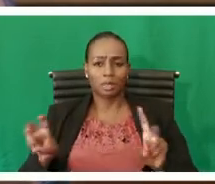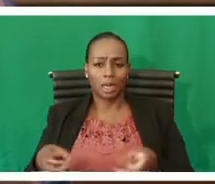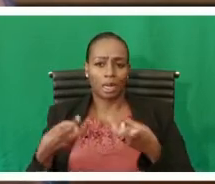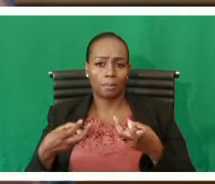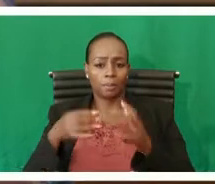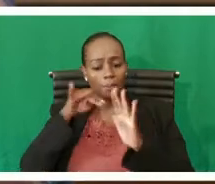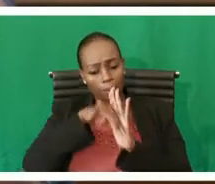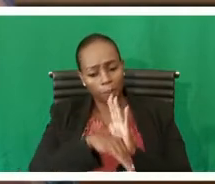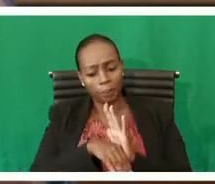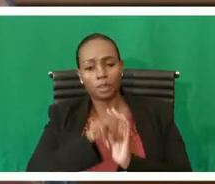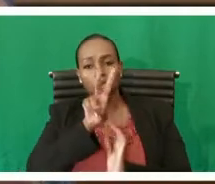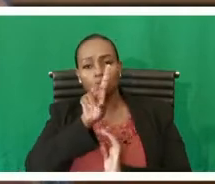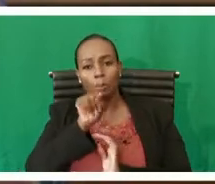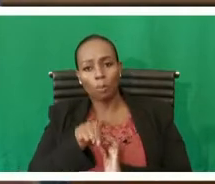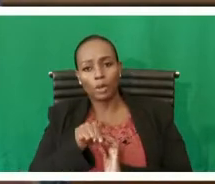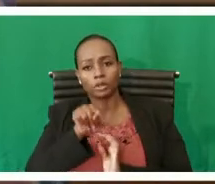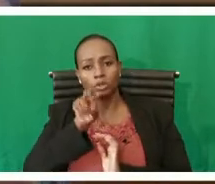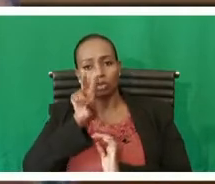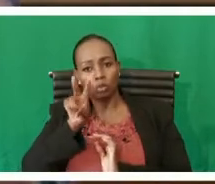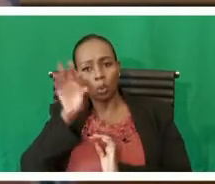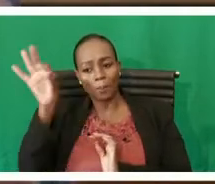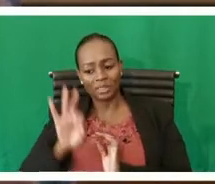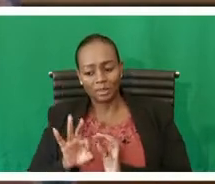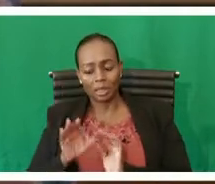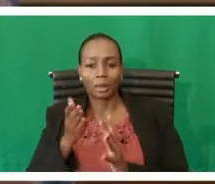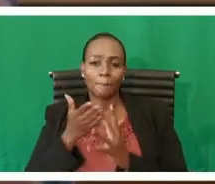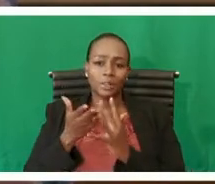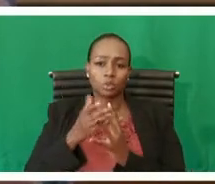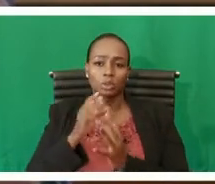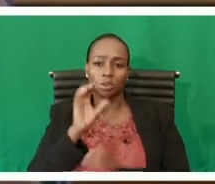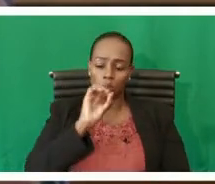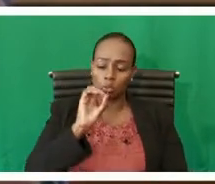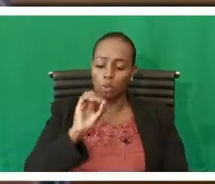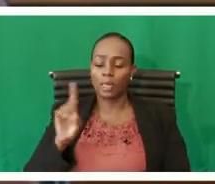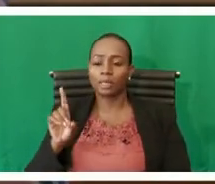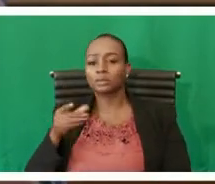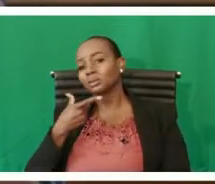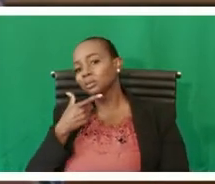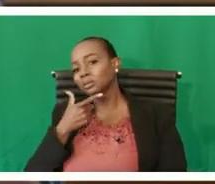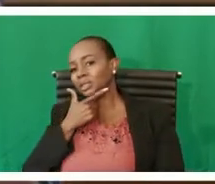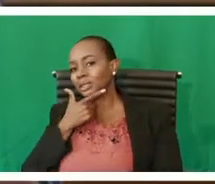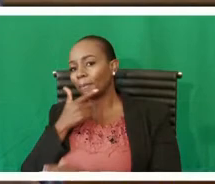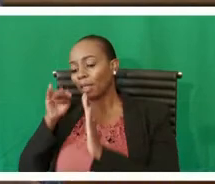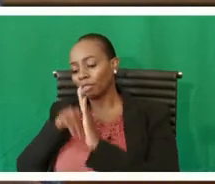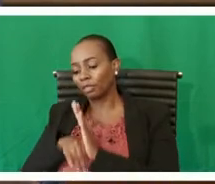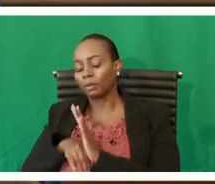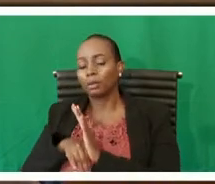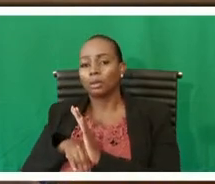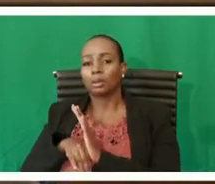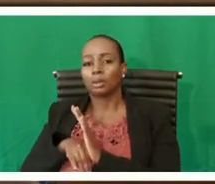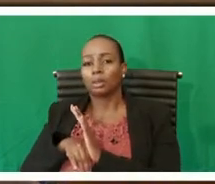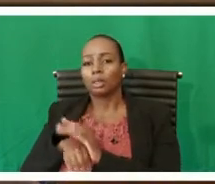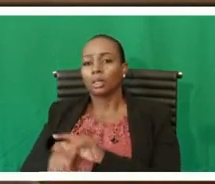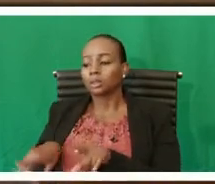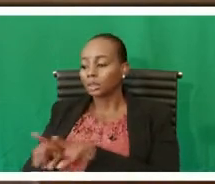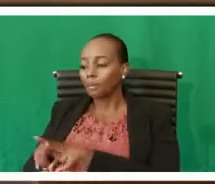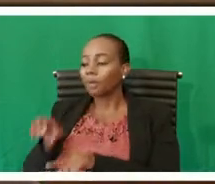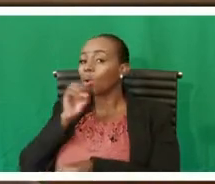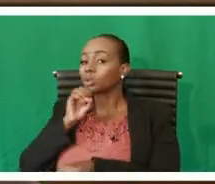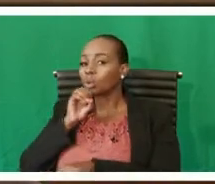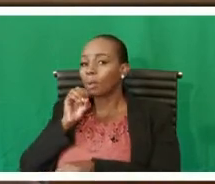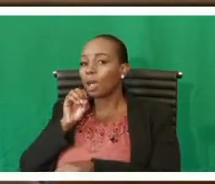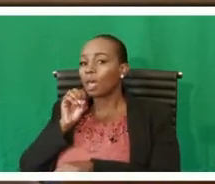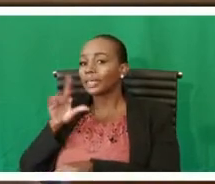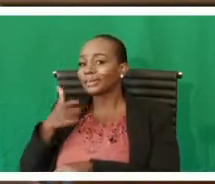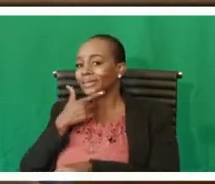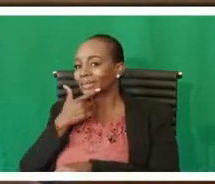2.2% in the period between October to December 2019 and October to December 2020. I